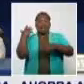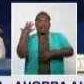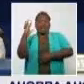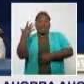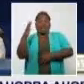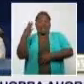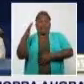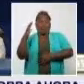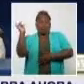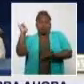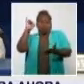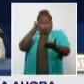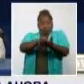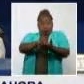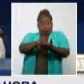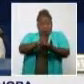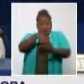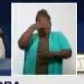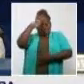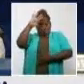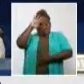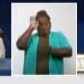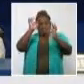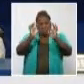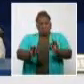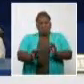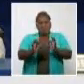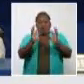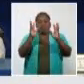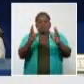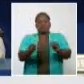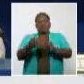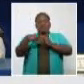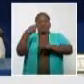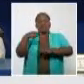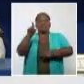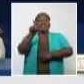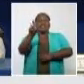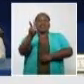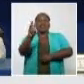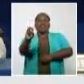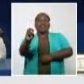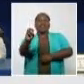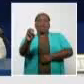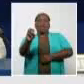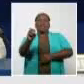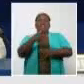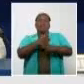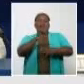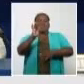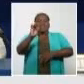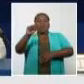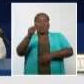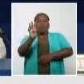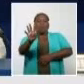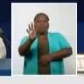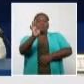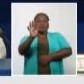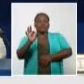identified. With the source of infection abroad, as we said earlier, the figure remains the